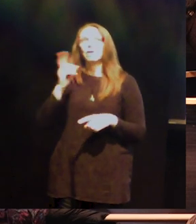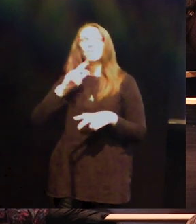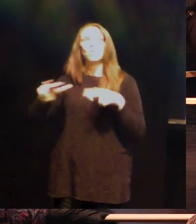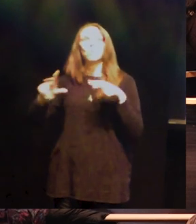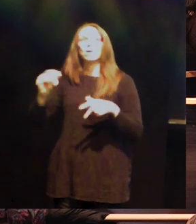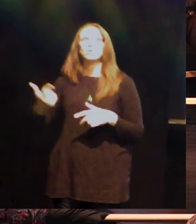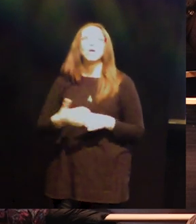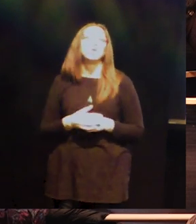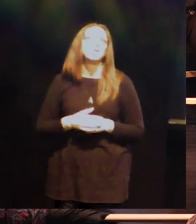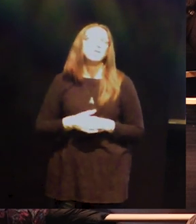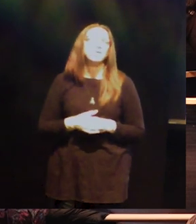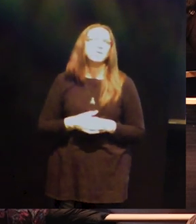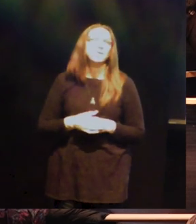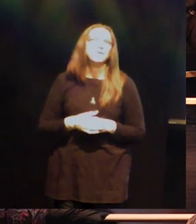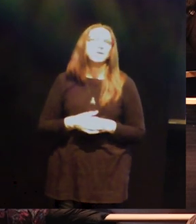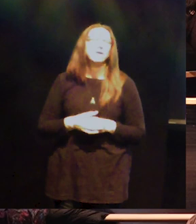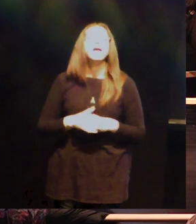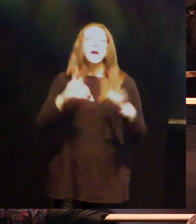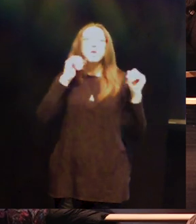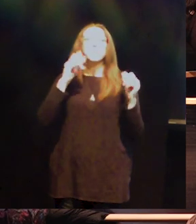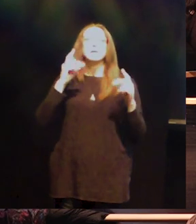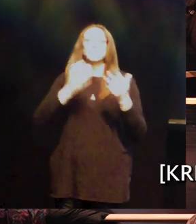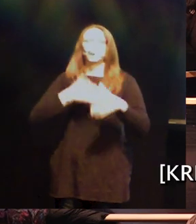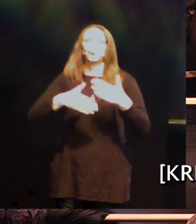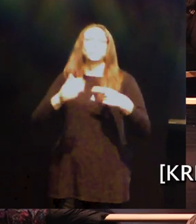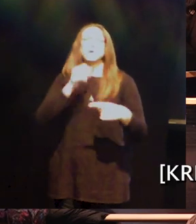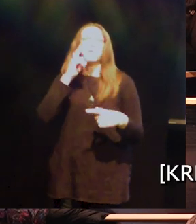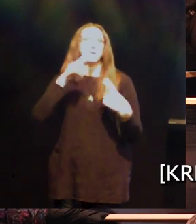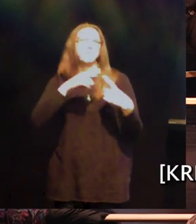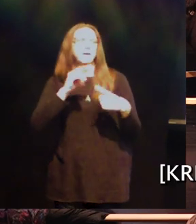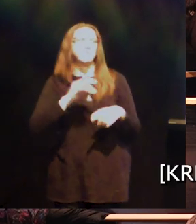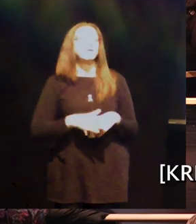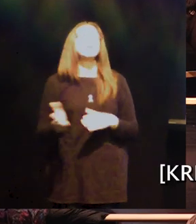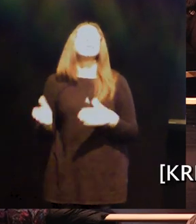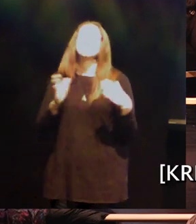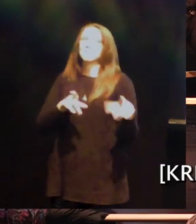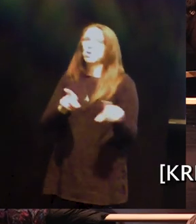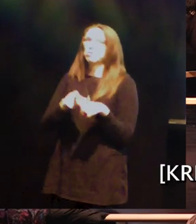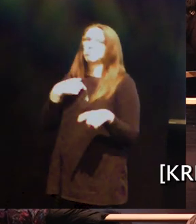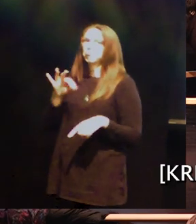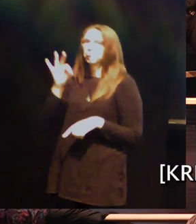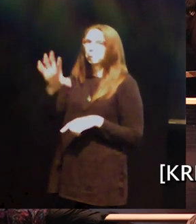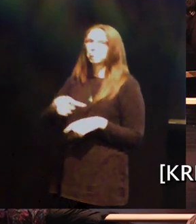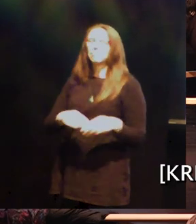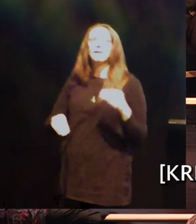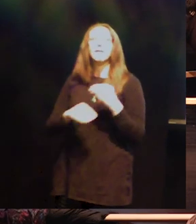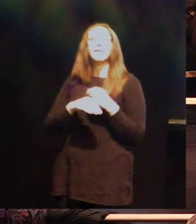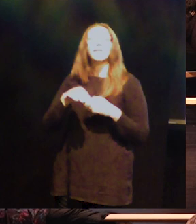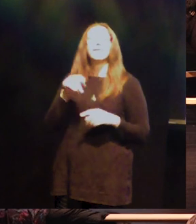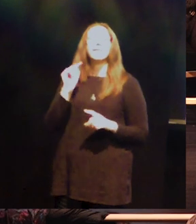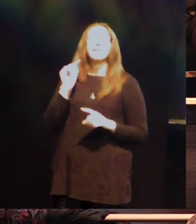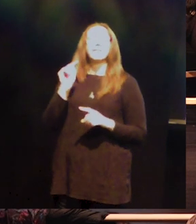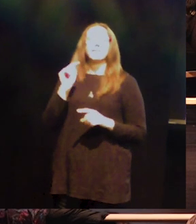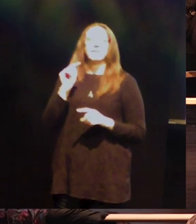went down. Hopefully it goes by quickly and you don't think about it. But I would also say that, you know, I think picking up on that